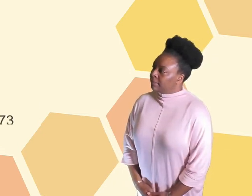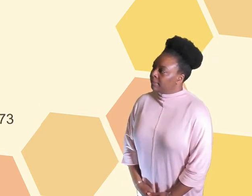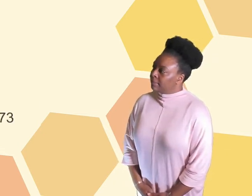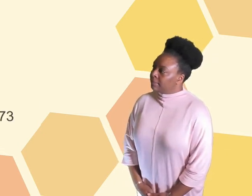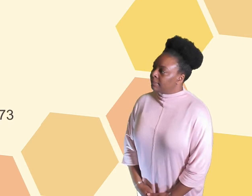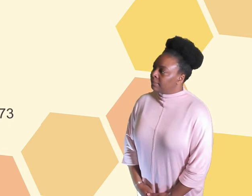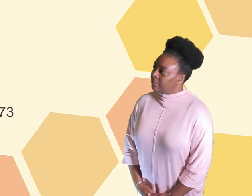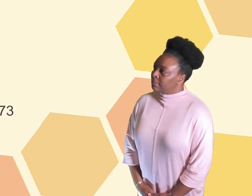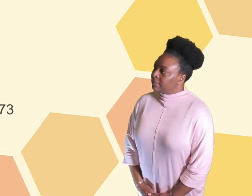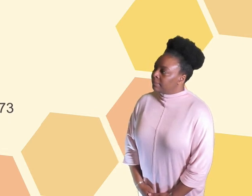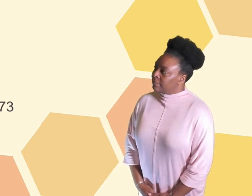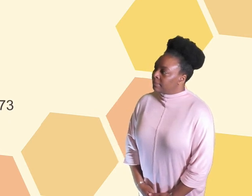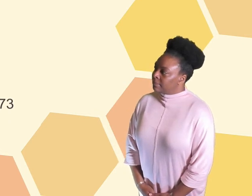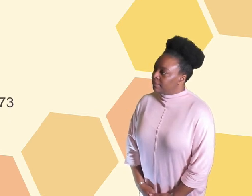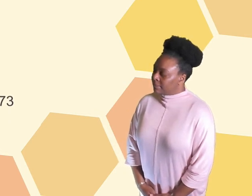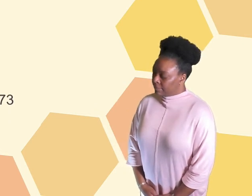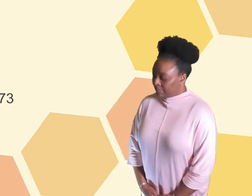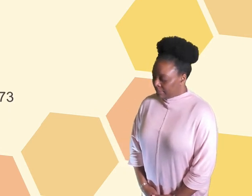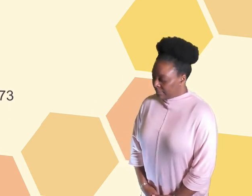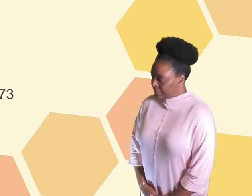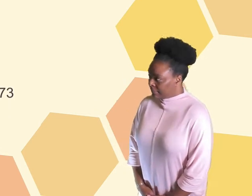Stuart Arthur Armitage.